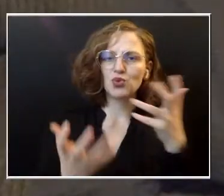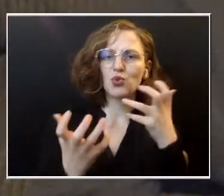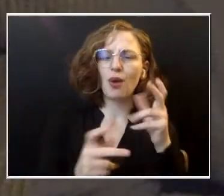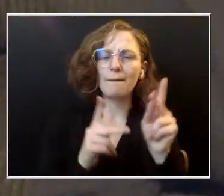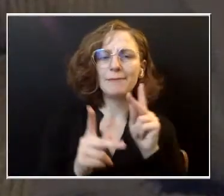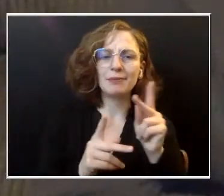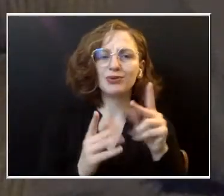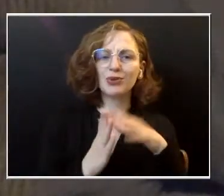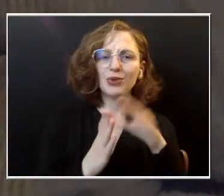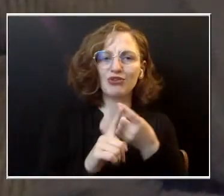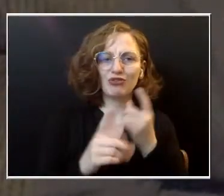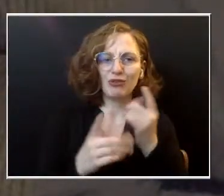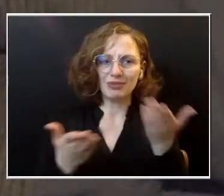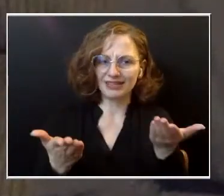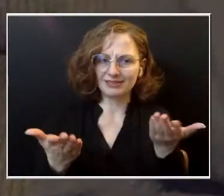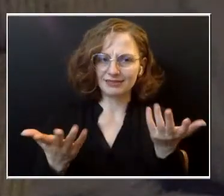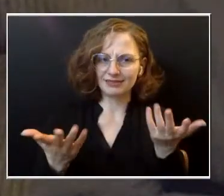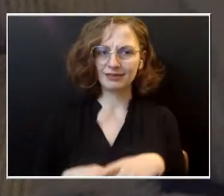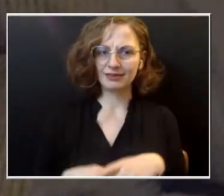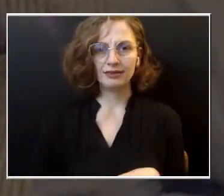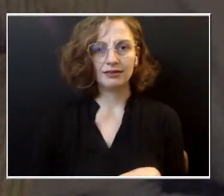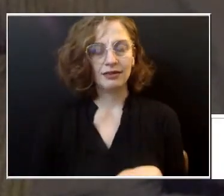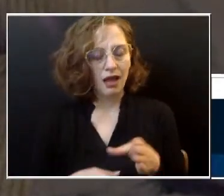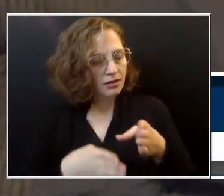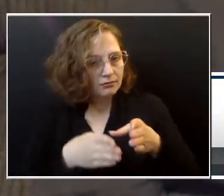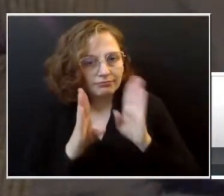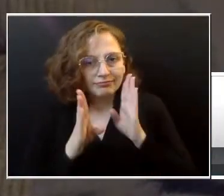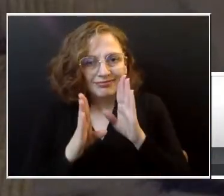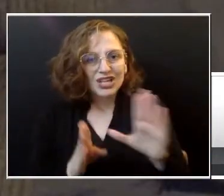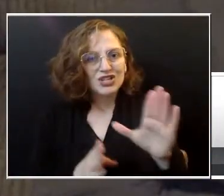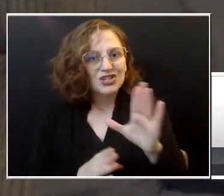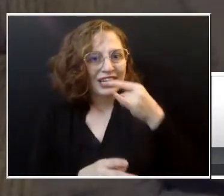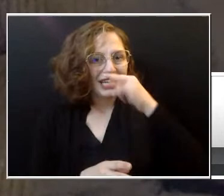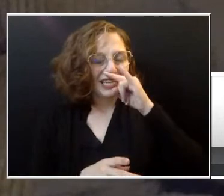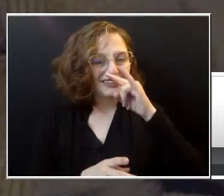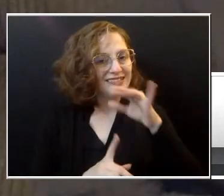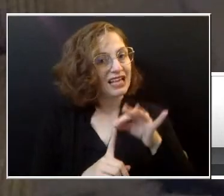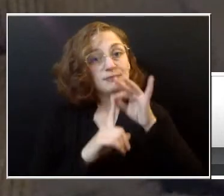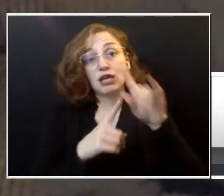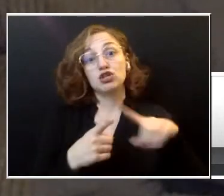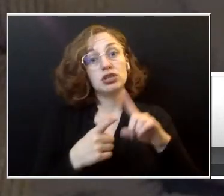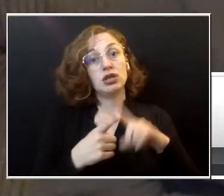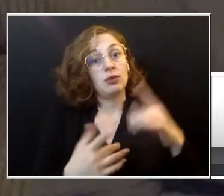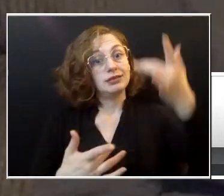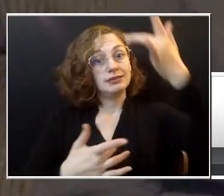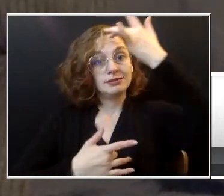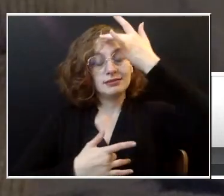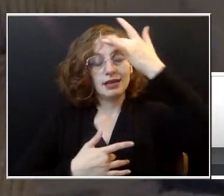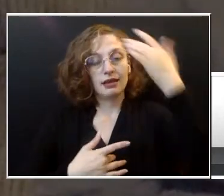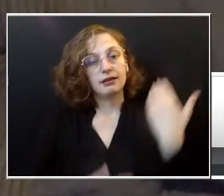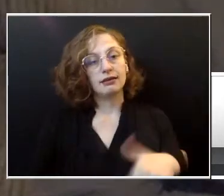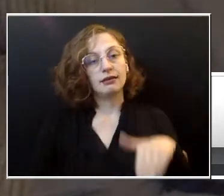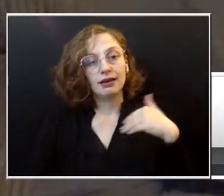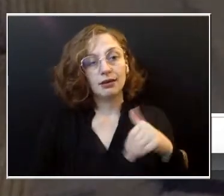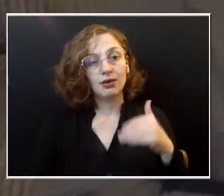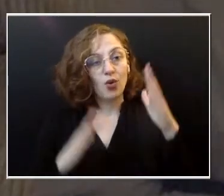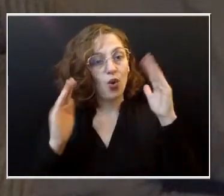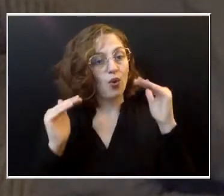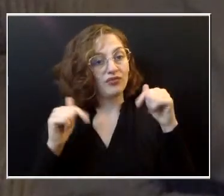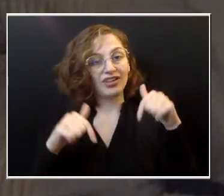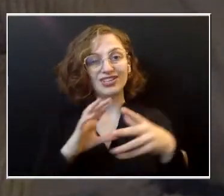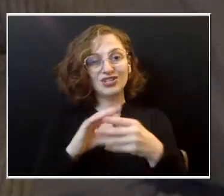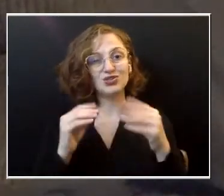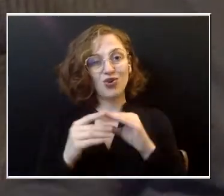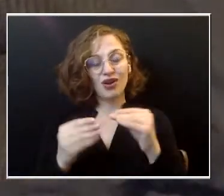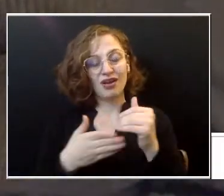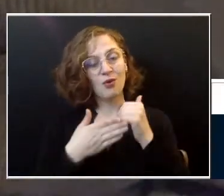Just watch your kids and pay attention to them, especially when they're sick. And hopefully this story helps other people.